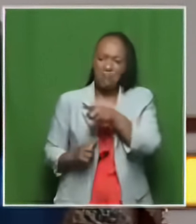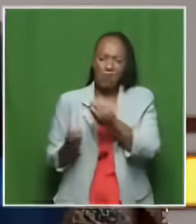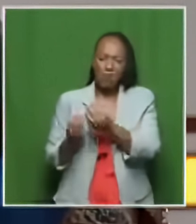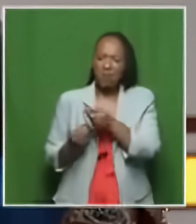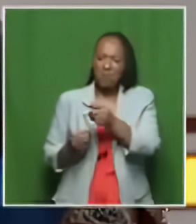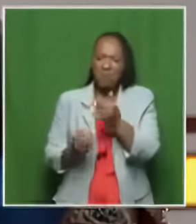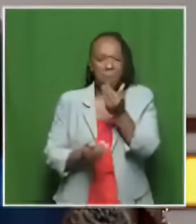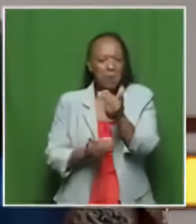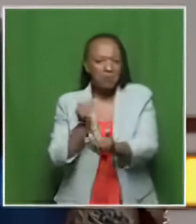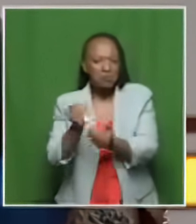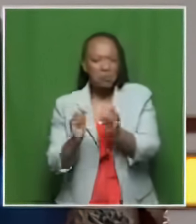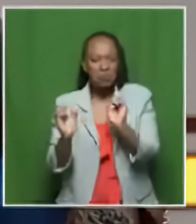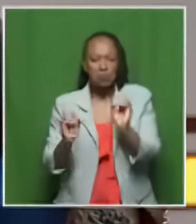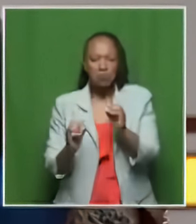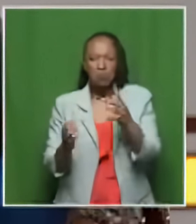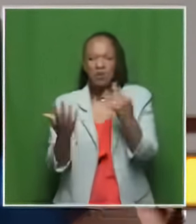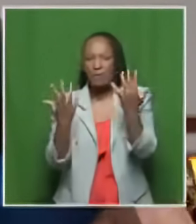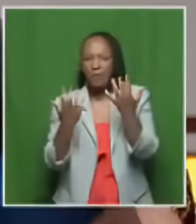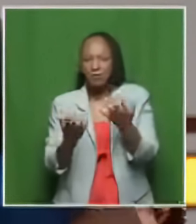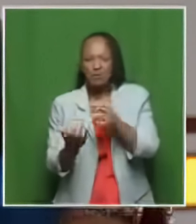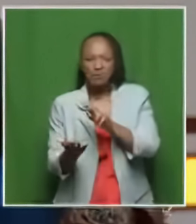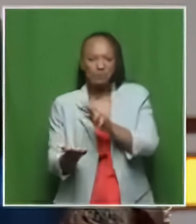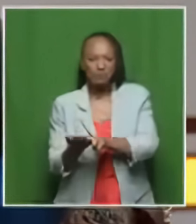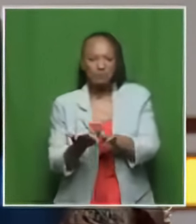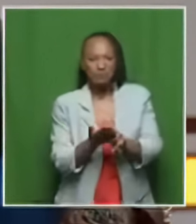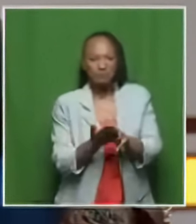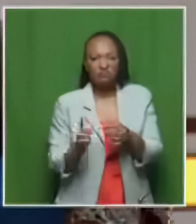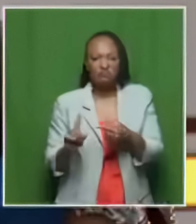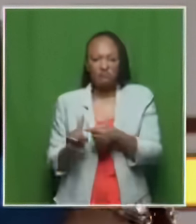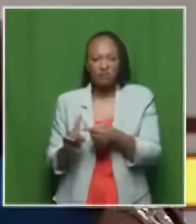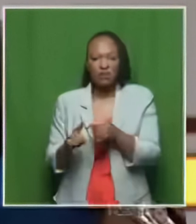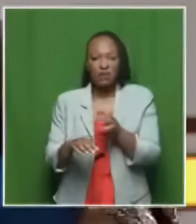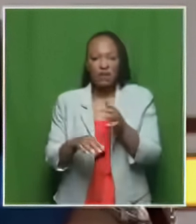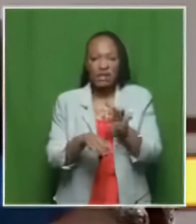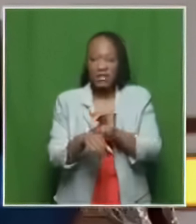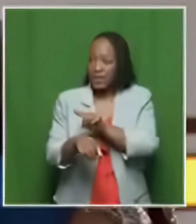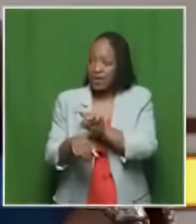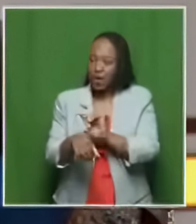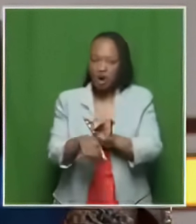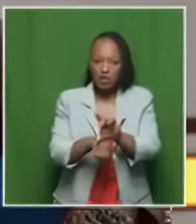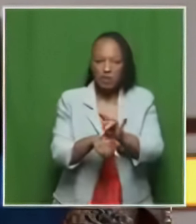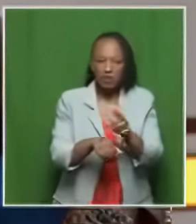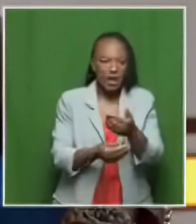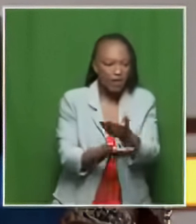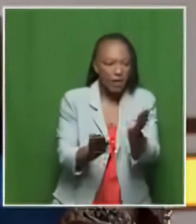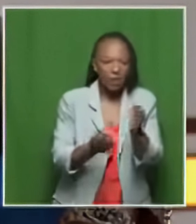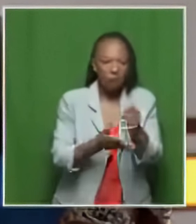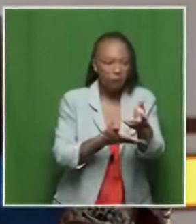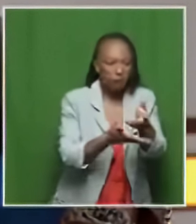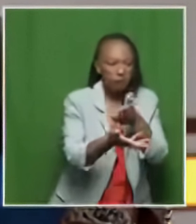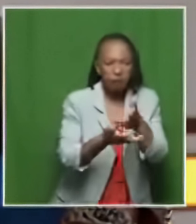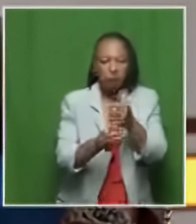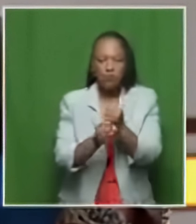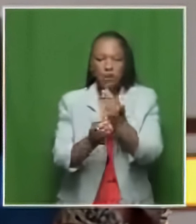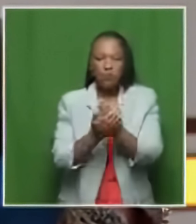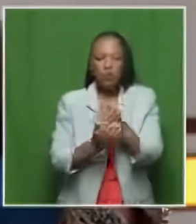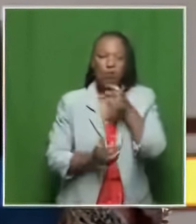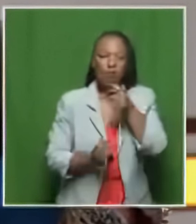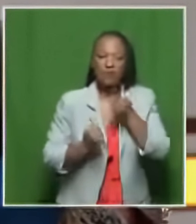these processes towards passing of budget, because he's also consulting everyone, making sure that our inputs